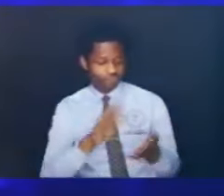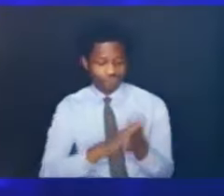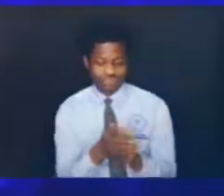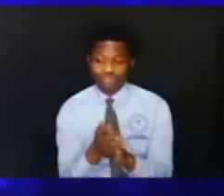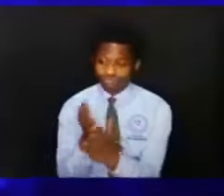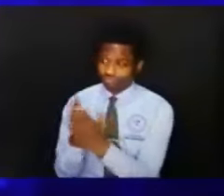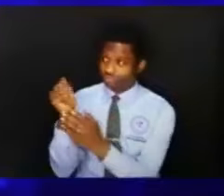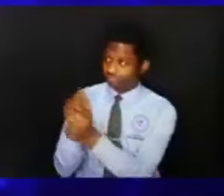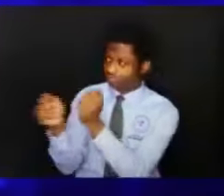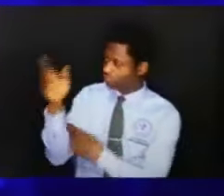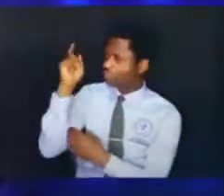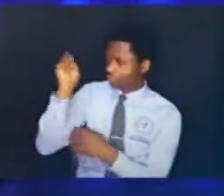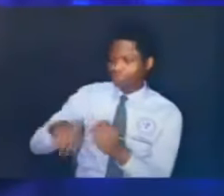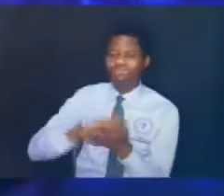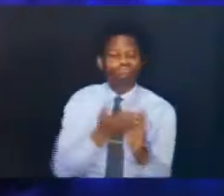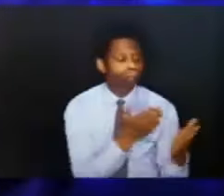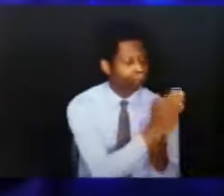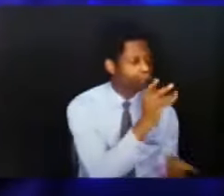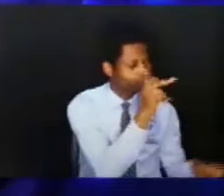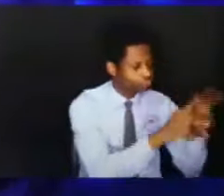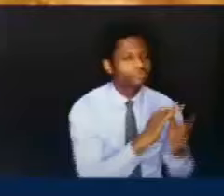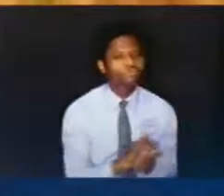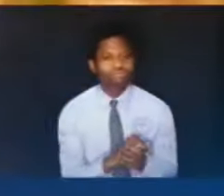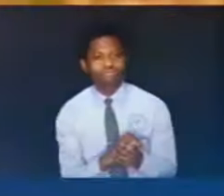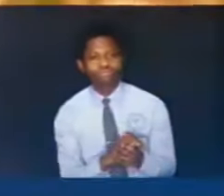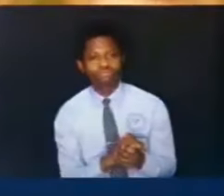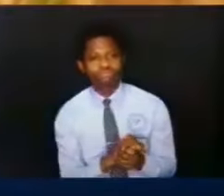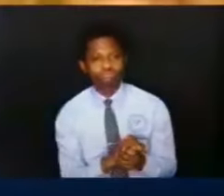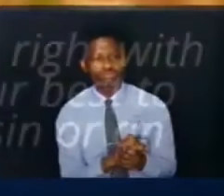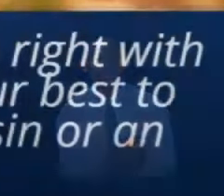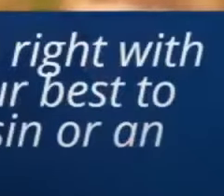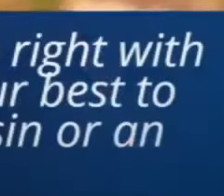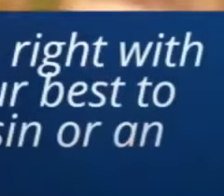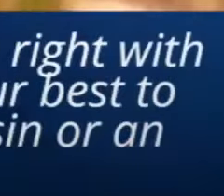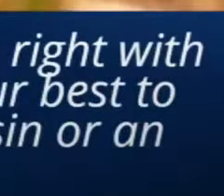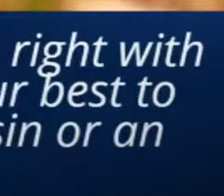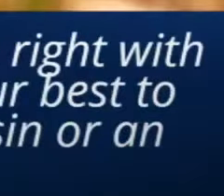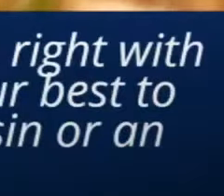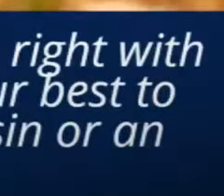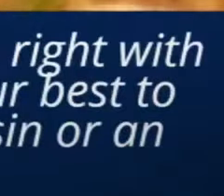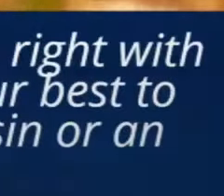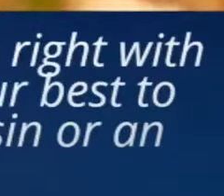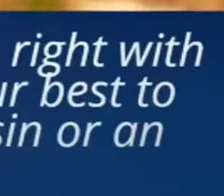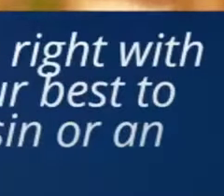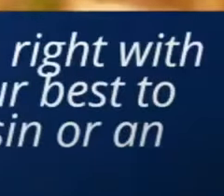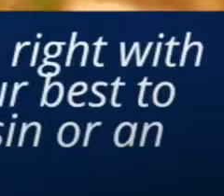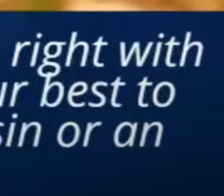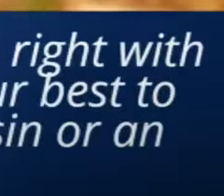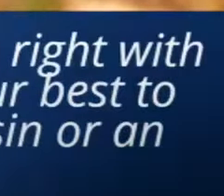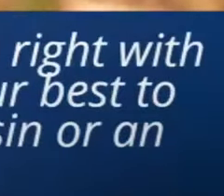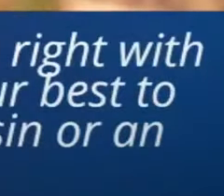one another. Until we have done our best to remove the practical consequences of